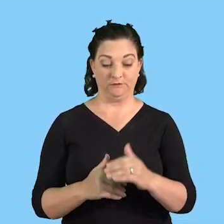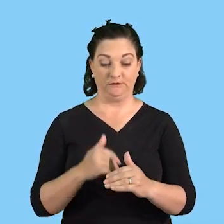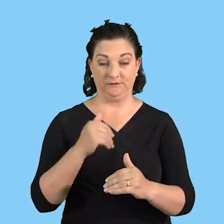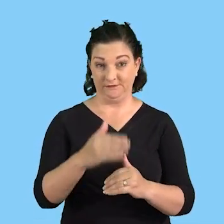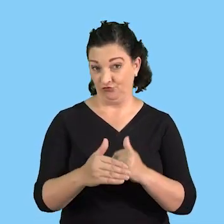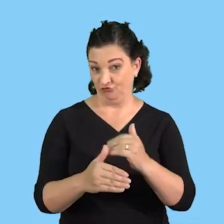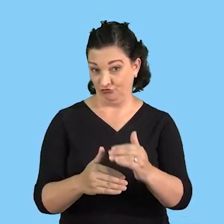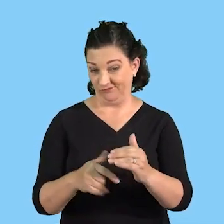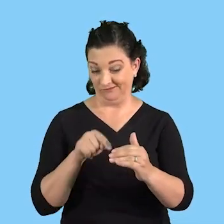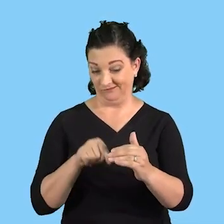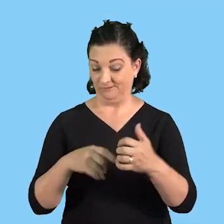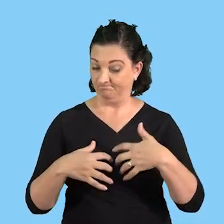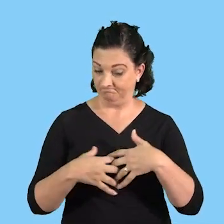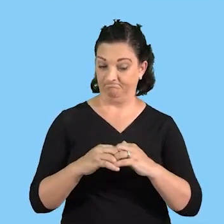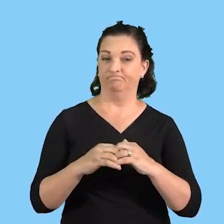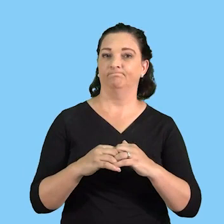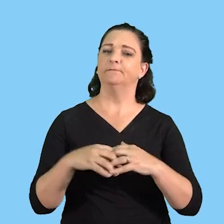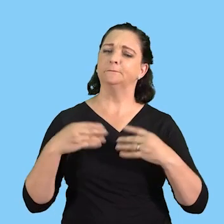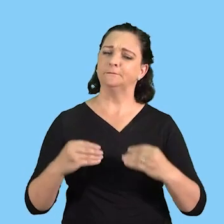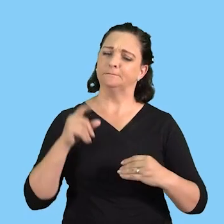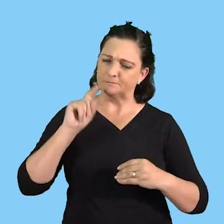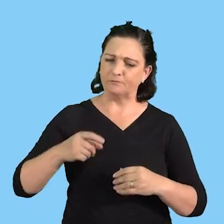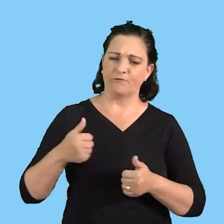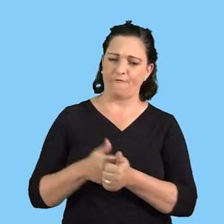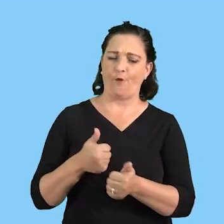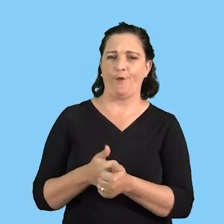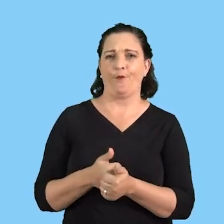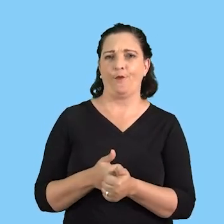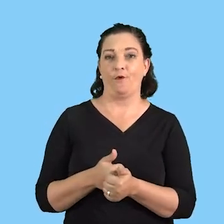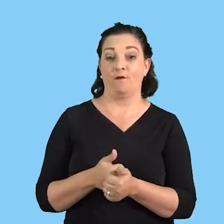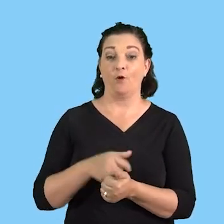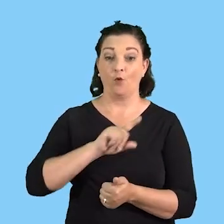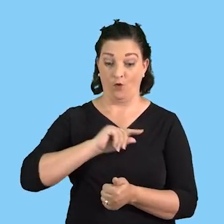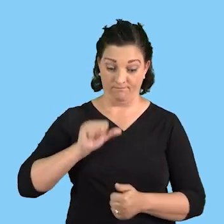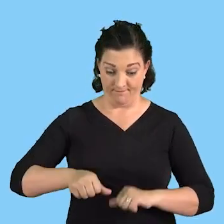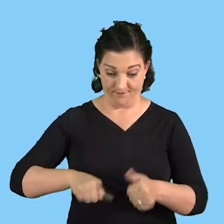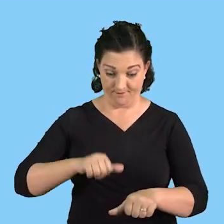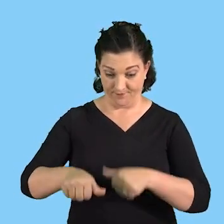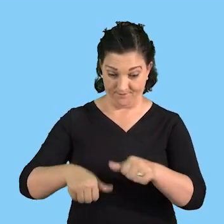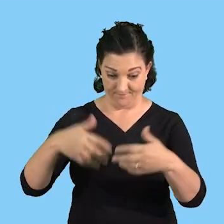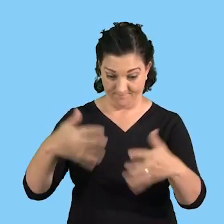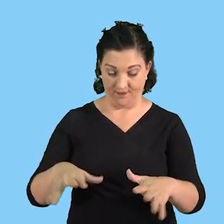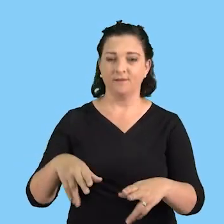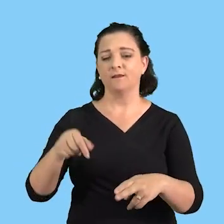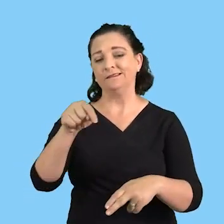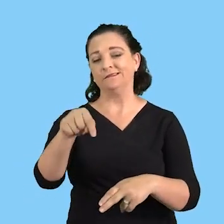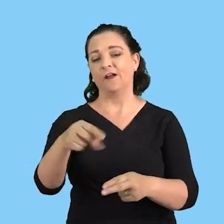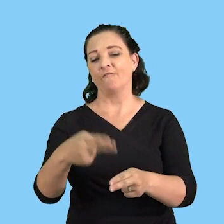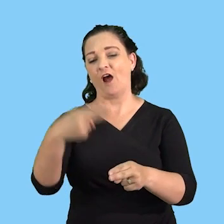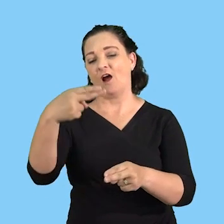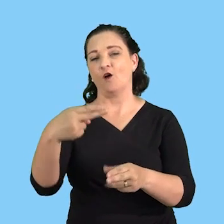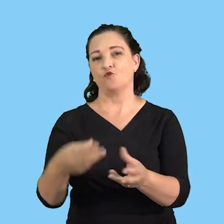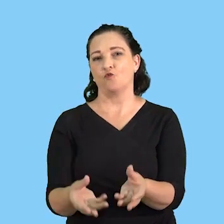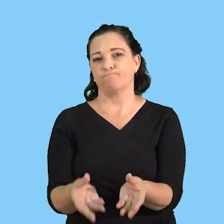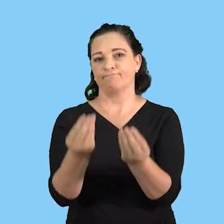procedures that a business should follow to ensure that its final product meet its own